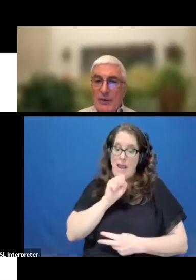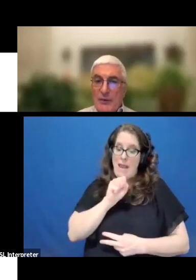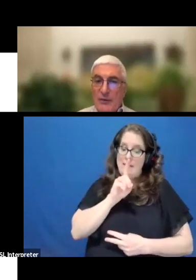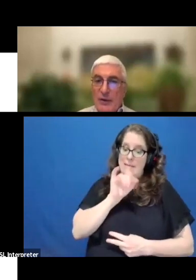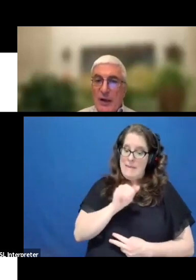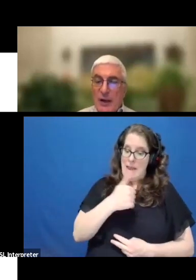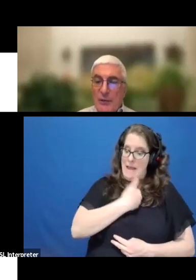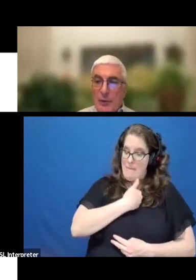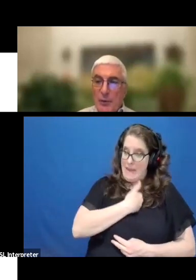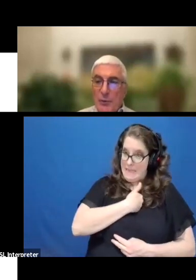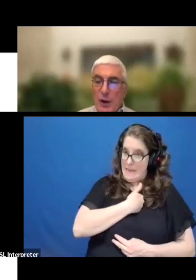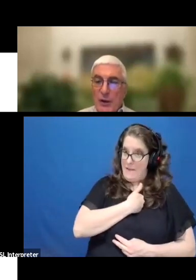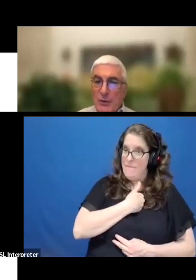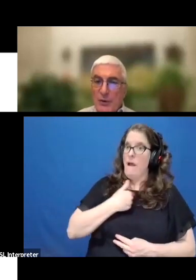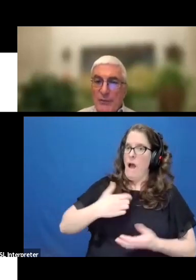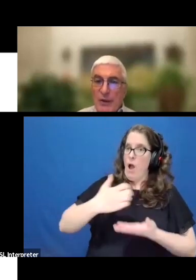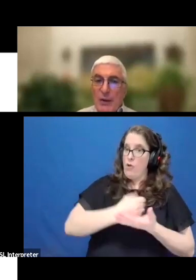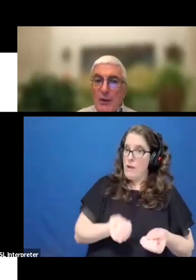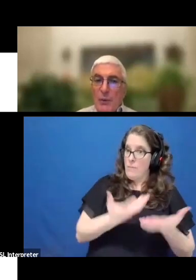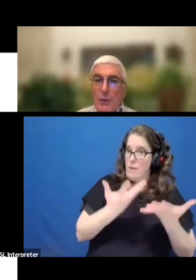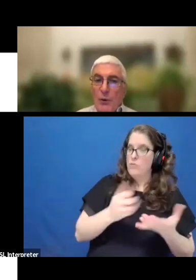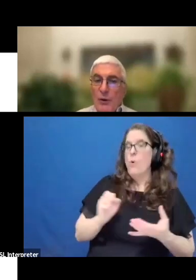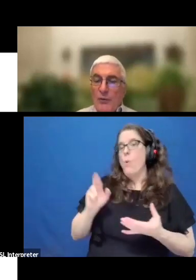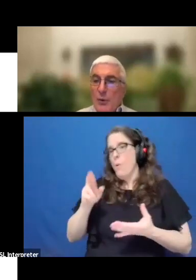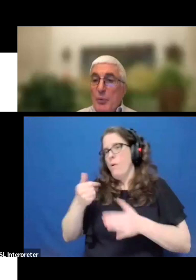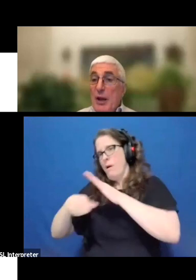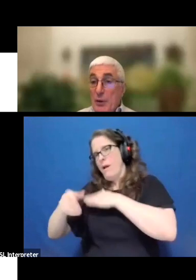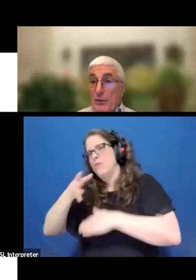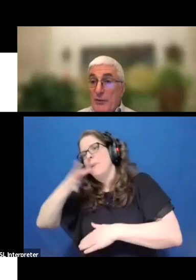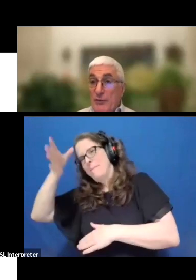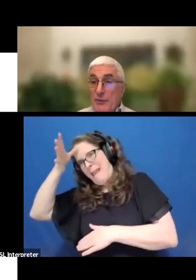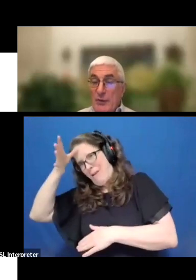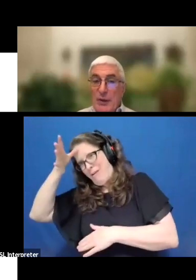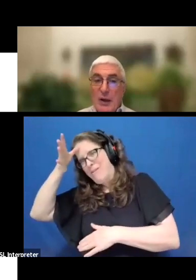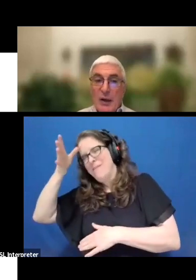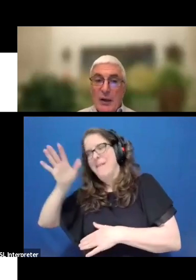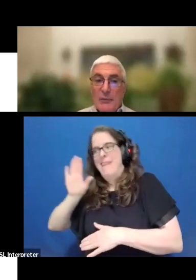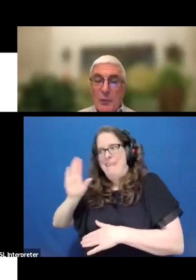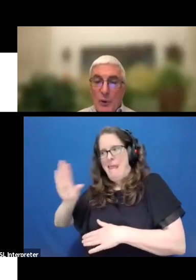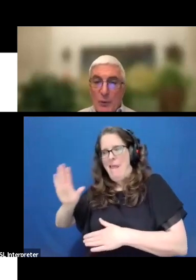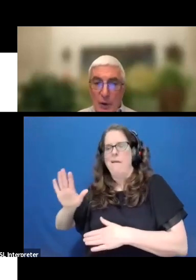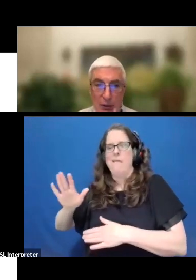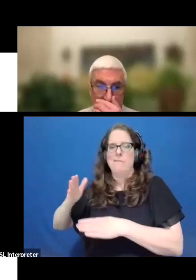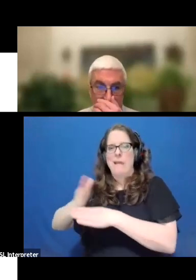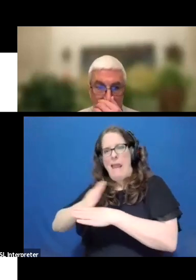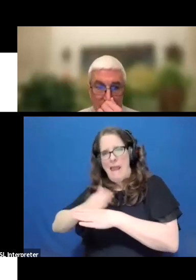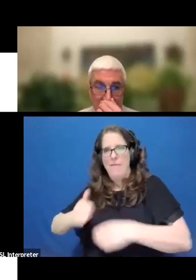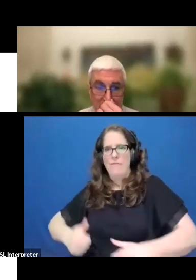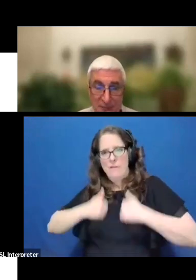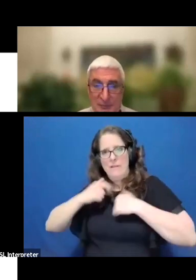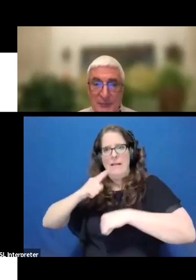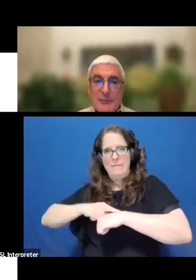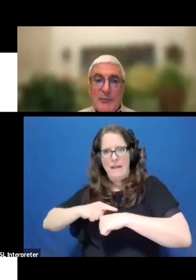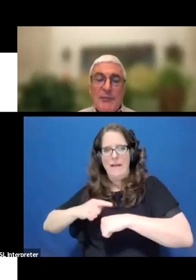getting SSDI on their own record, or their parents' work record,